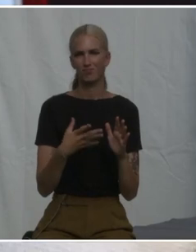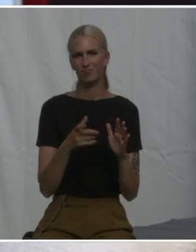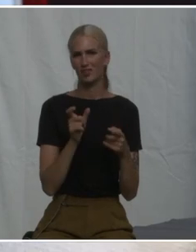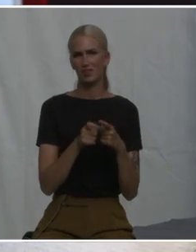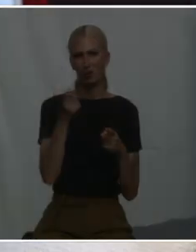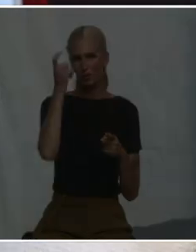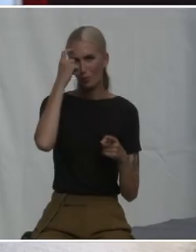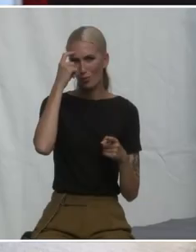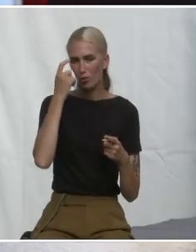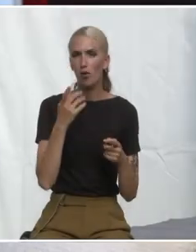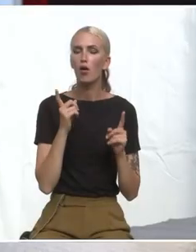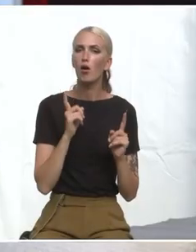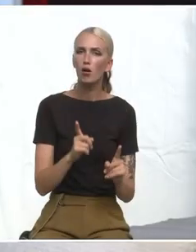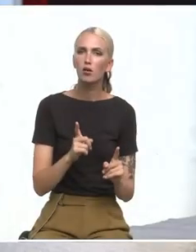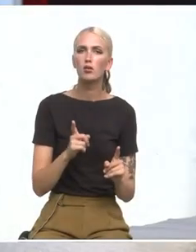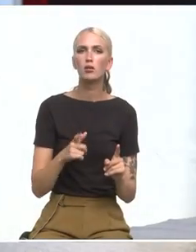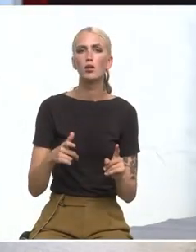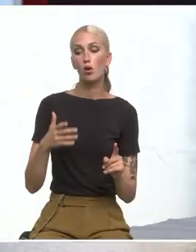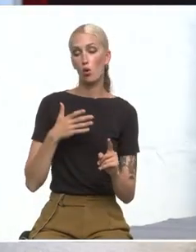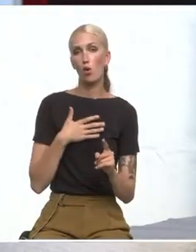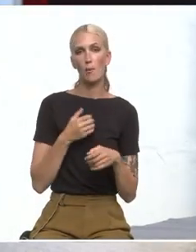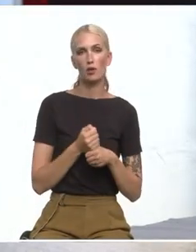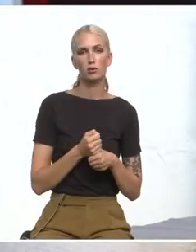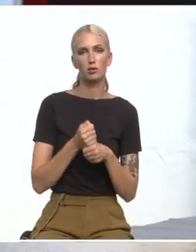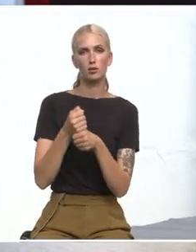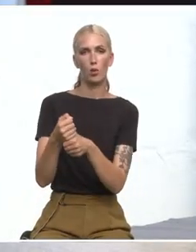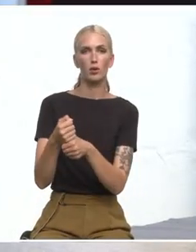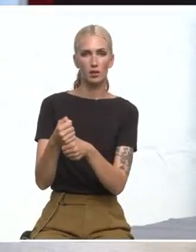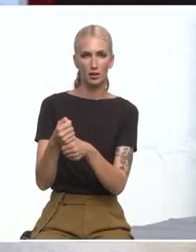we started our support chat